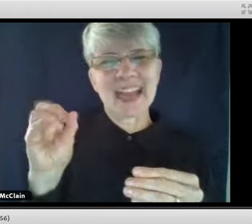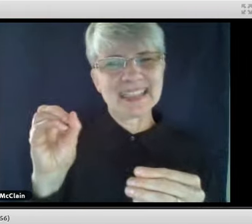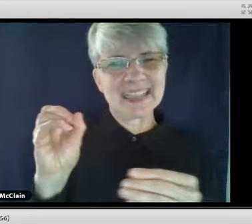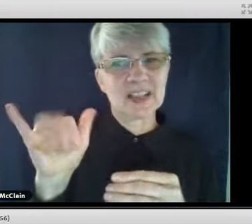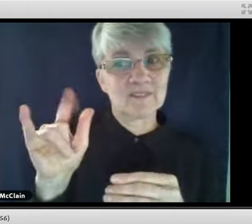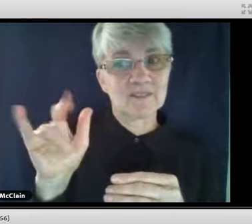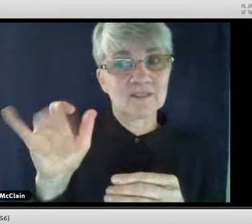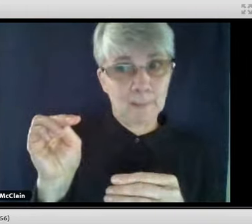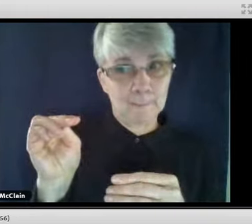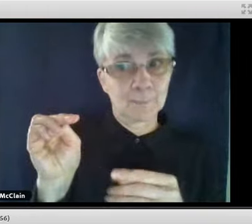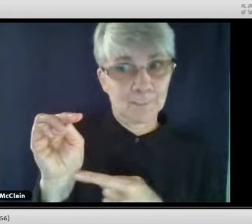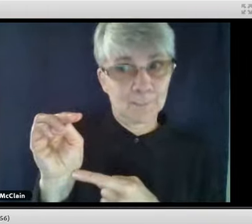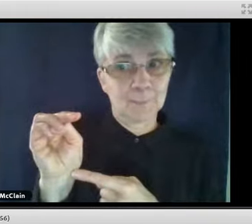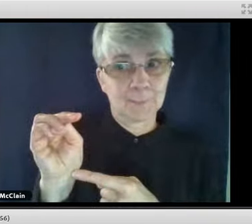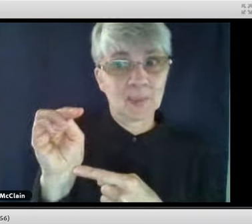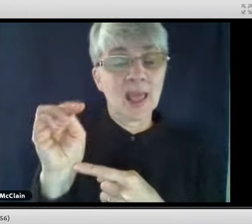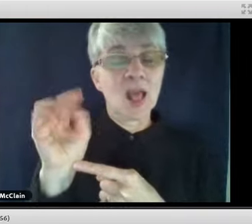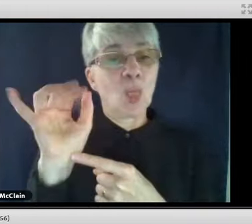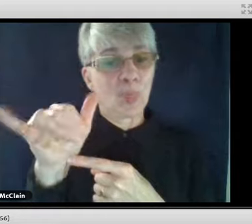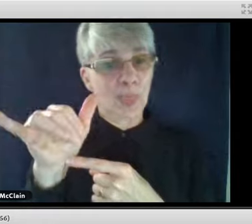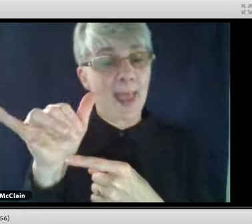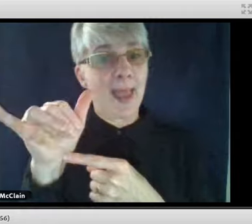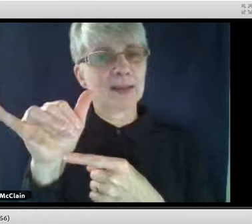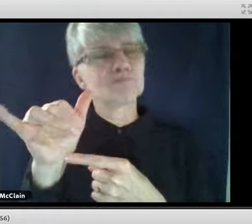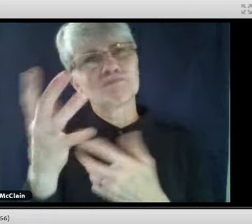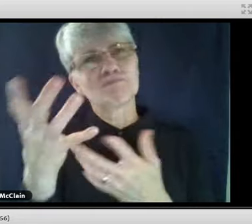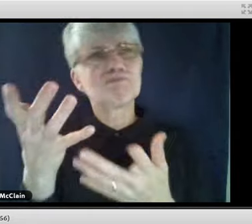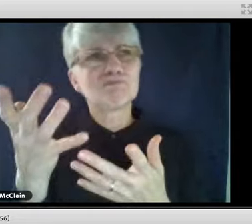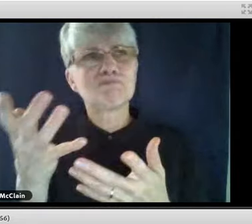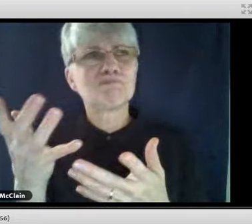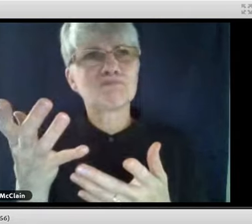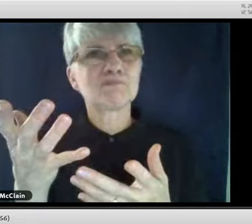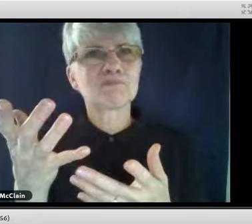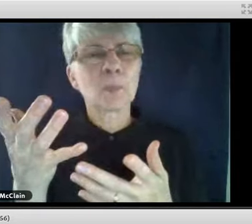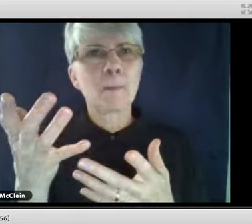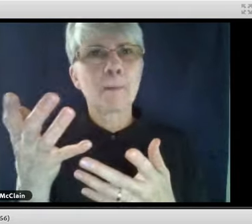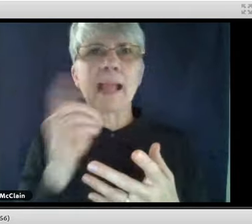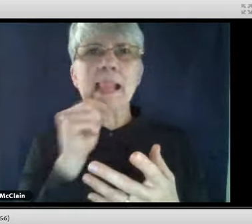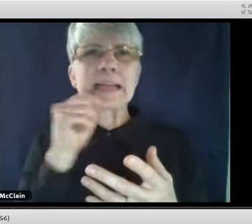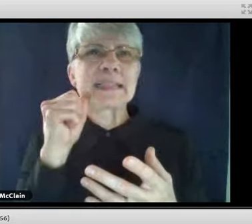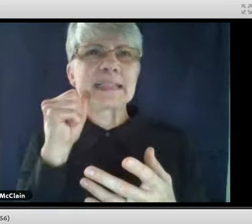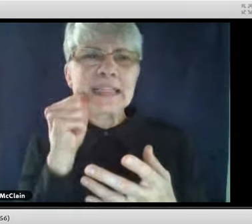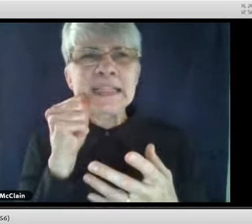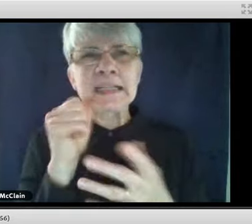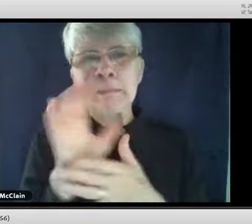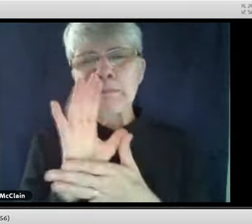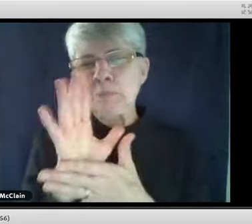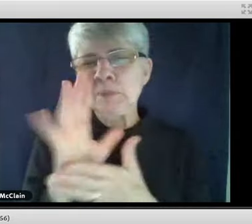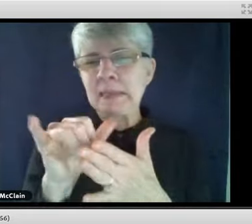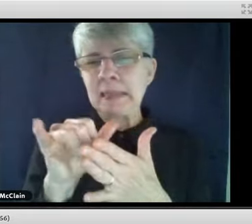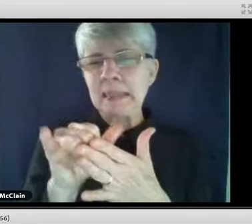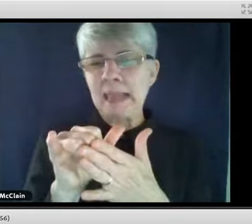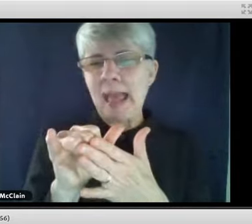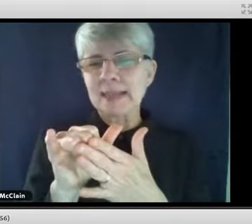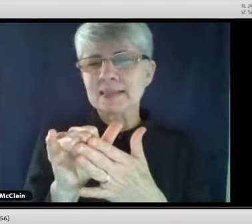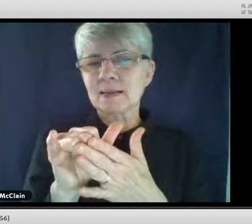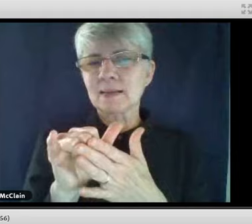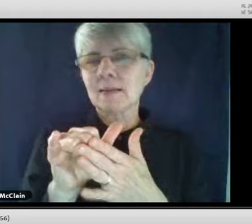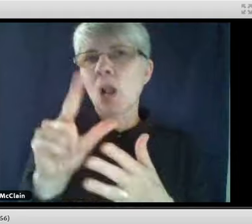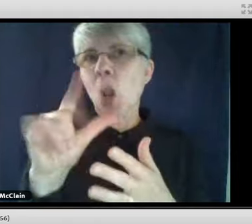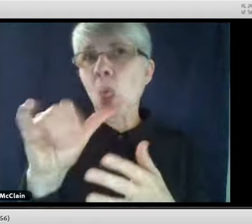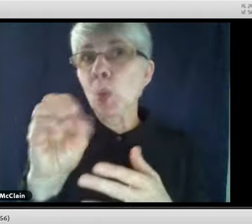film, right, that it's like a teen rom-com that is, yeah, loosely based, I would